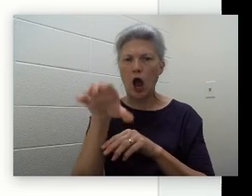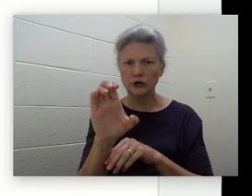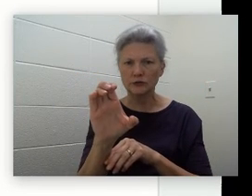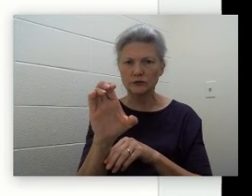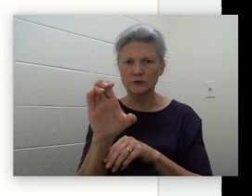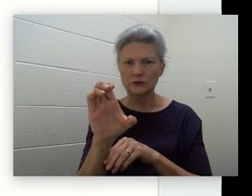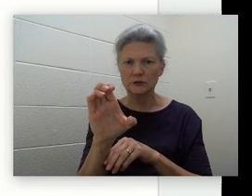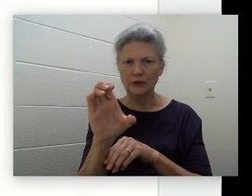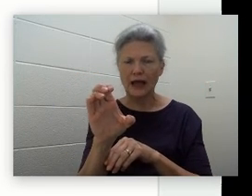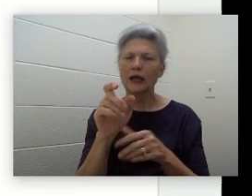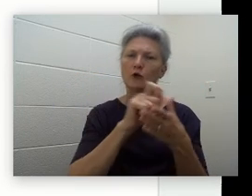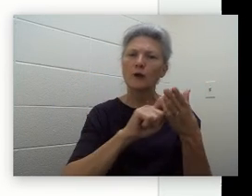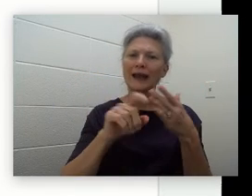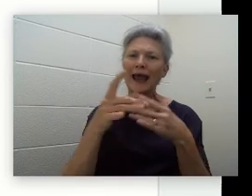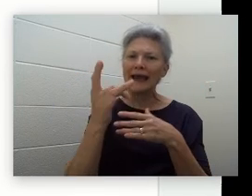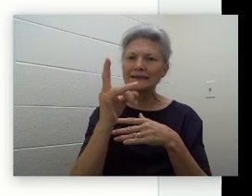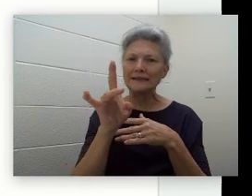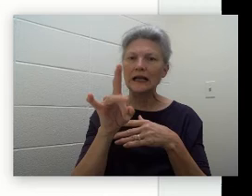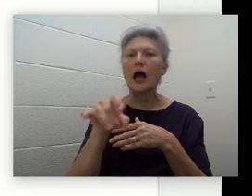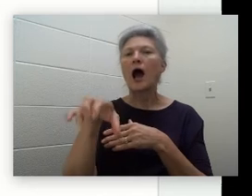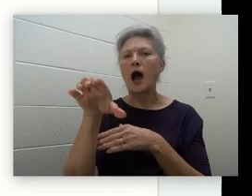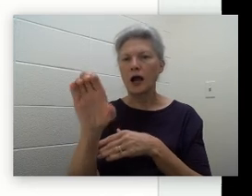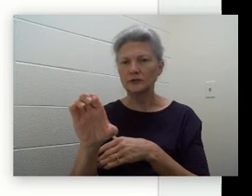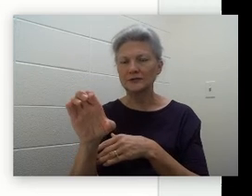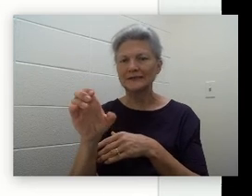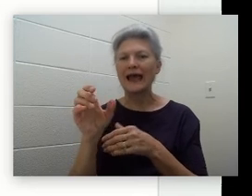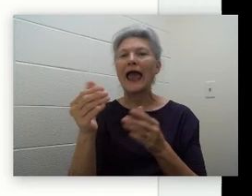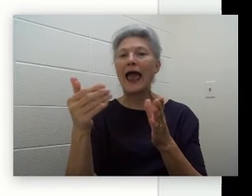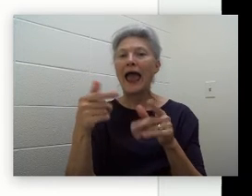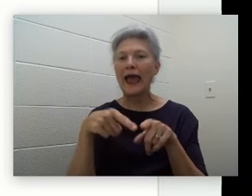hundreds. I can write 18 hundreds as